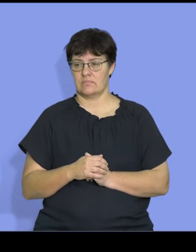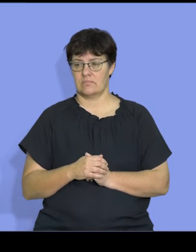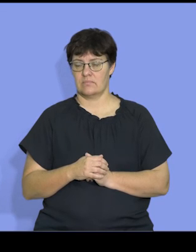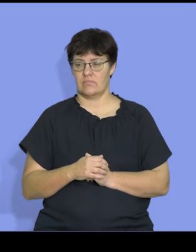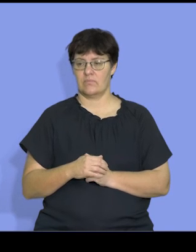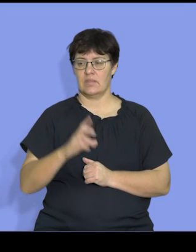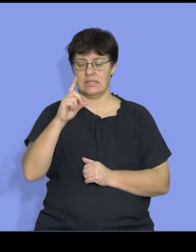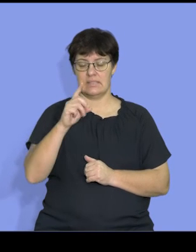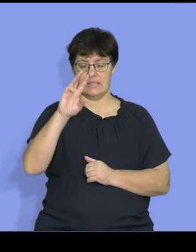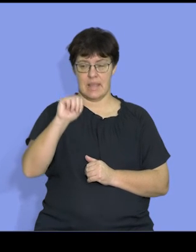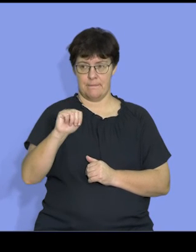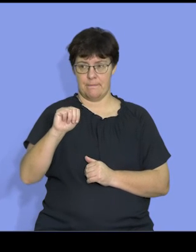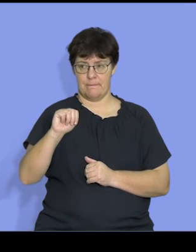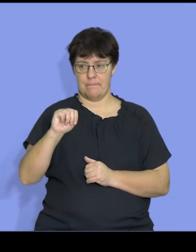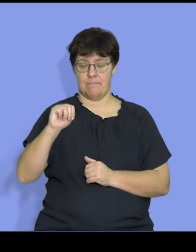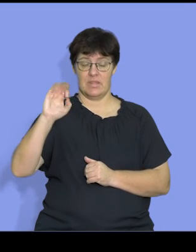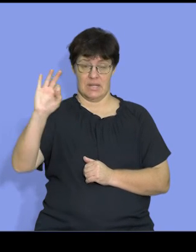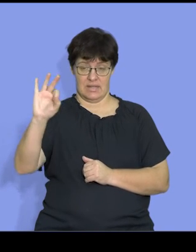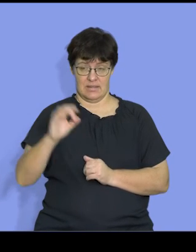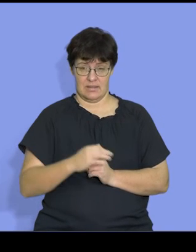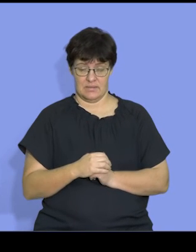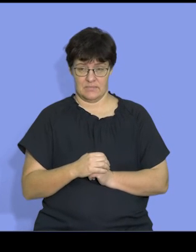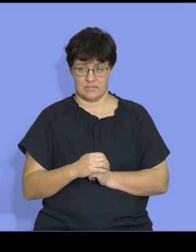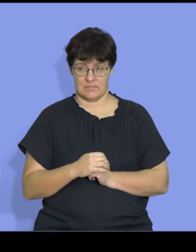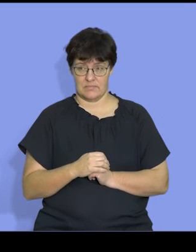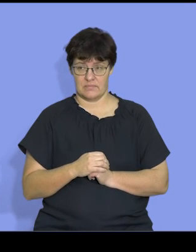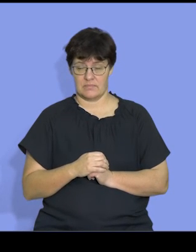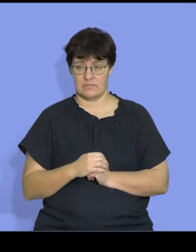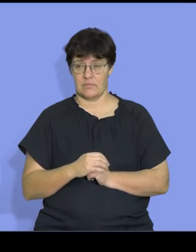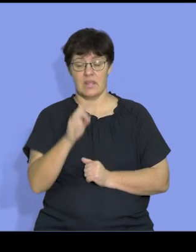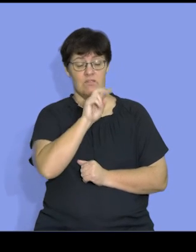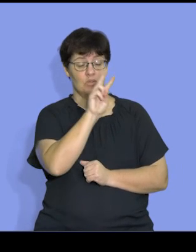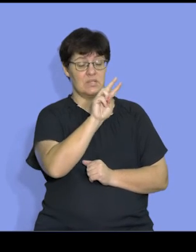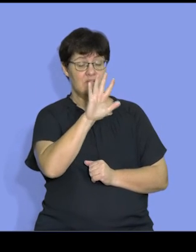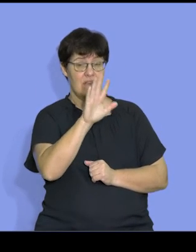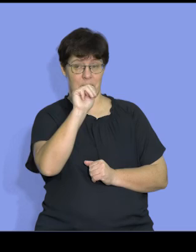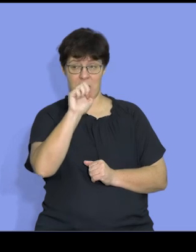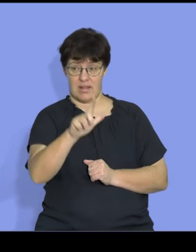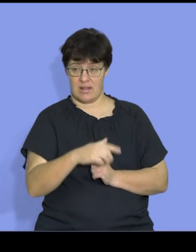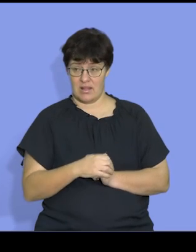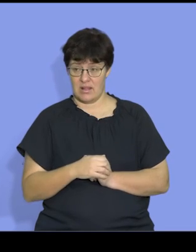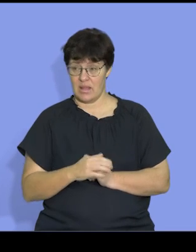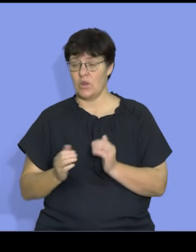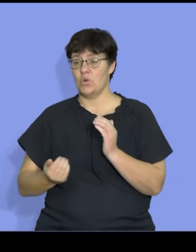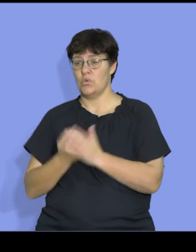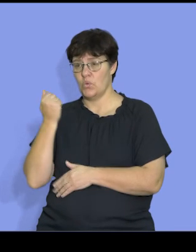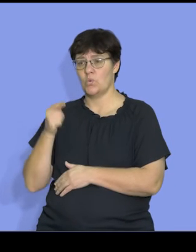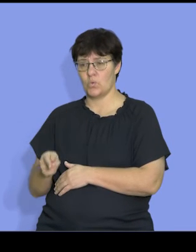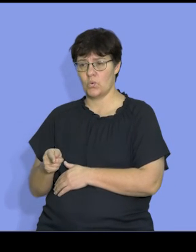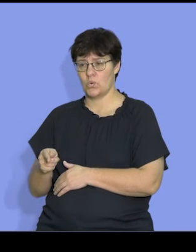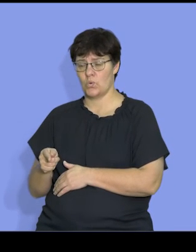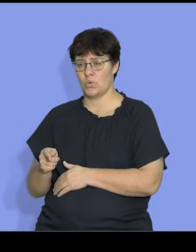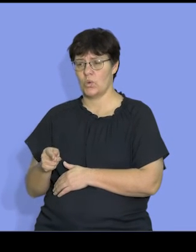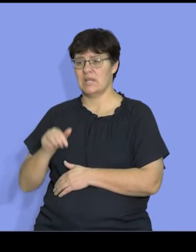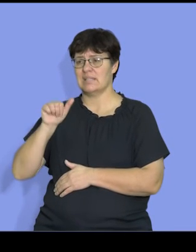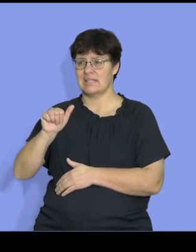cubic decimeters. Now, if the initial volume was 25 mils, and then the new volume is